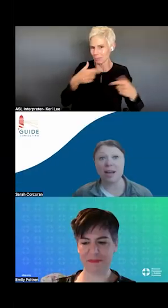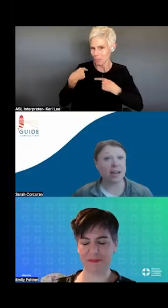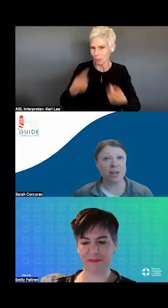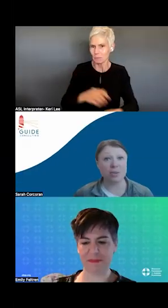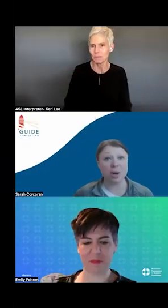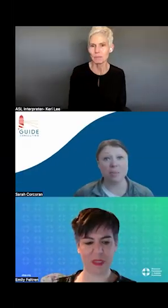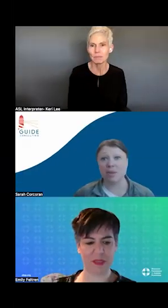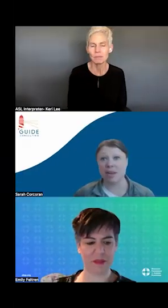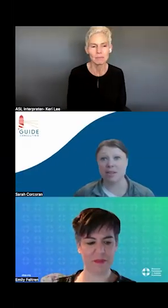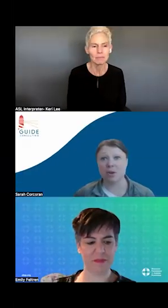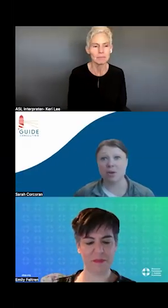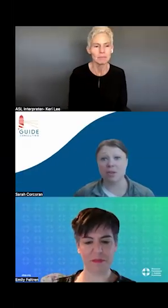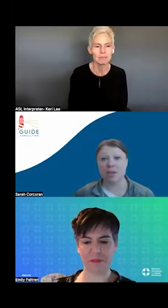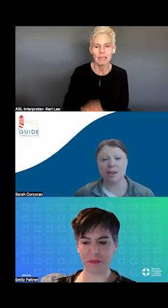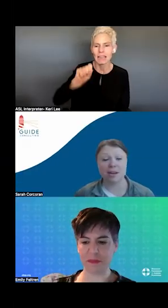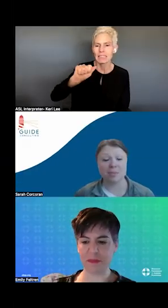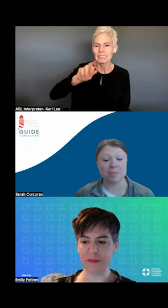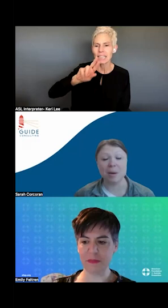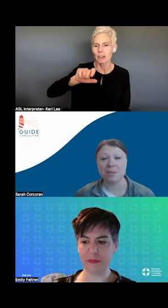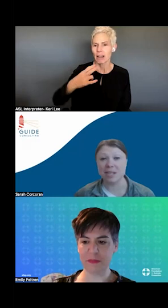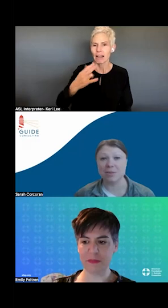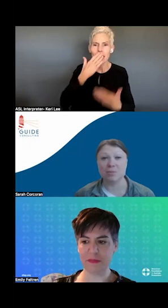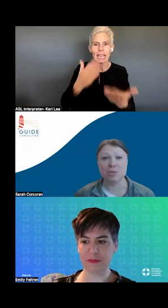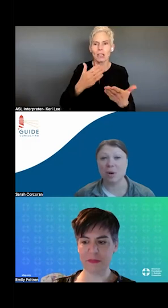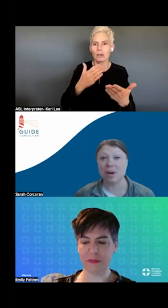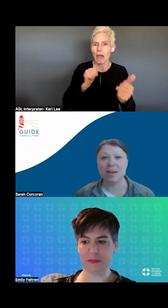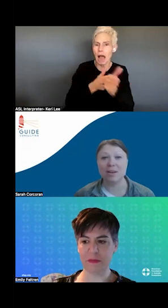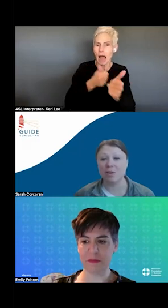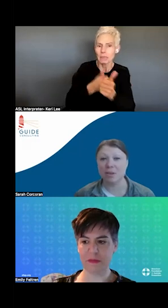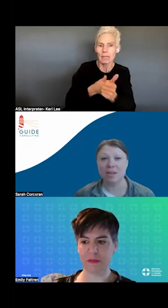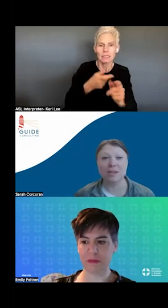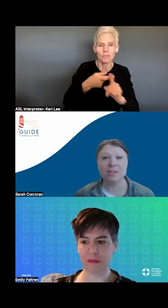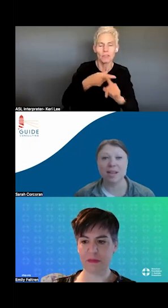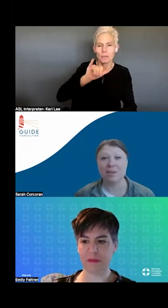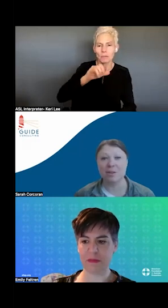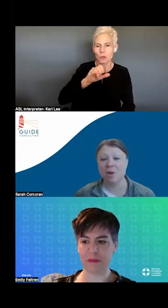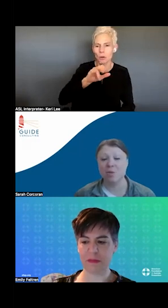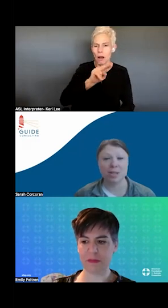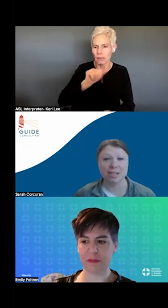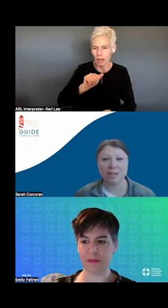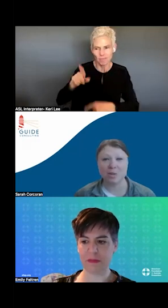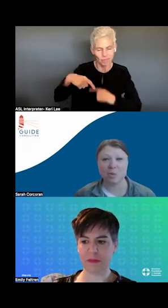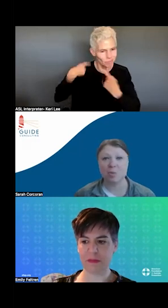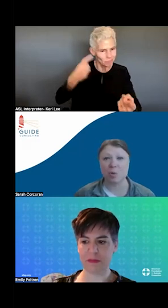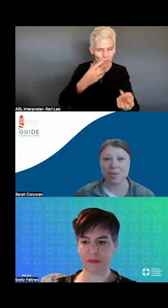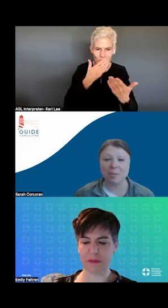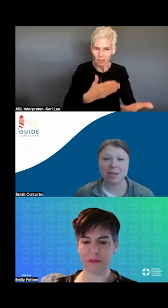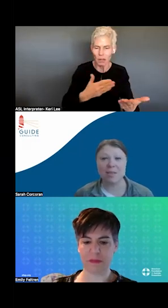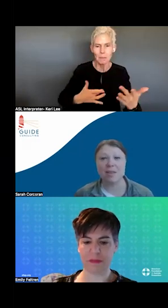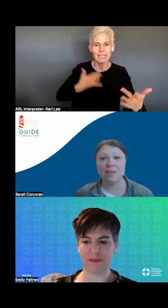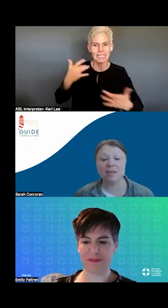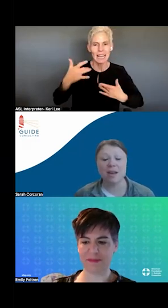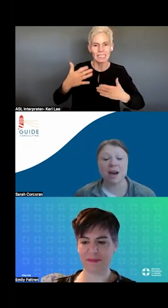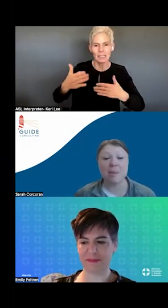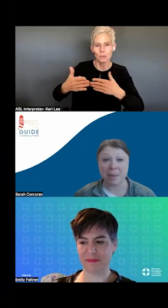Well, I echo the thanks for all the updates from Joanna over the years, and really excited to work more with Emily